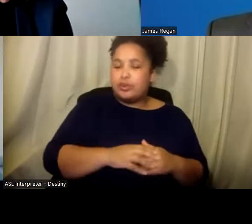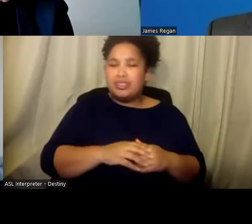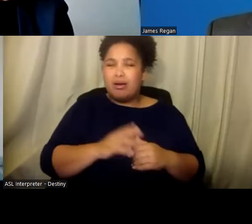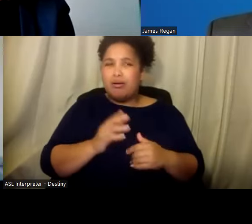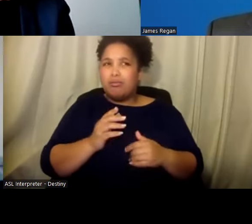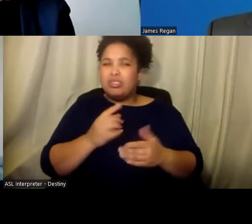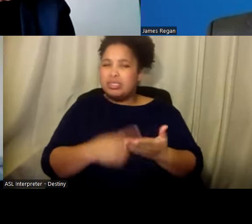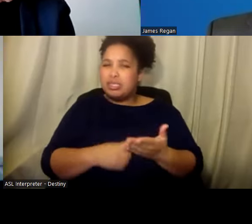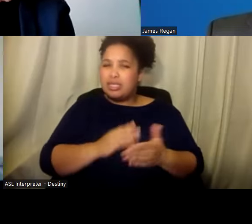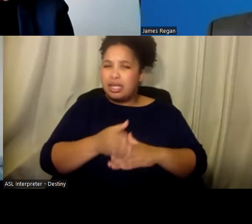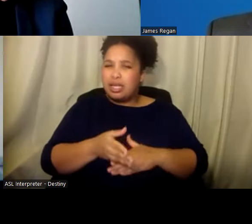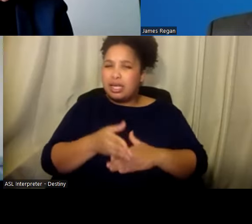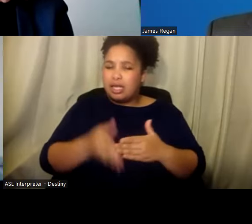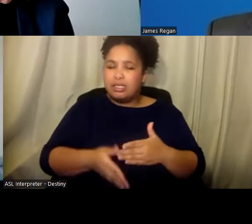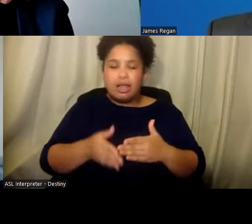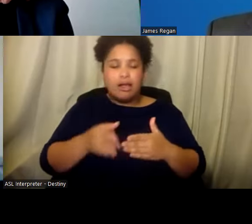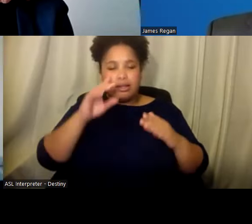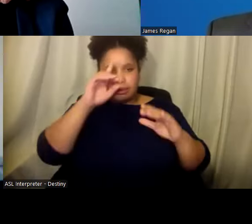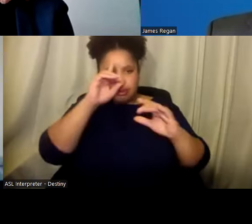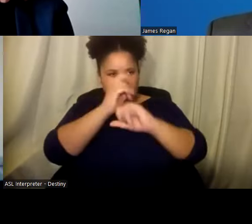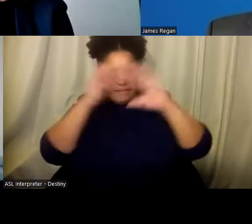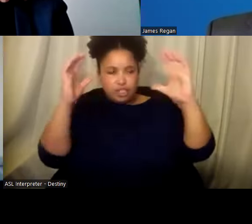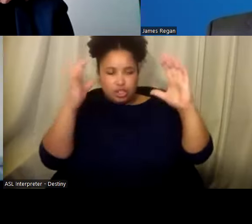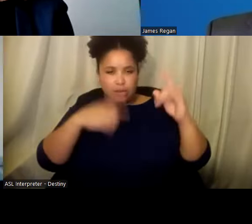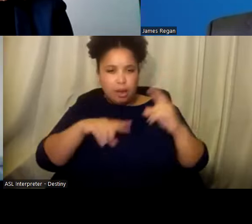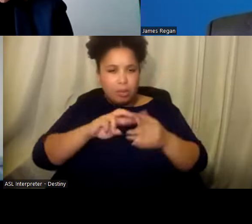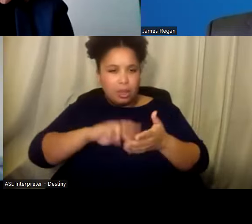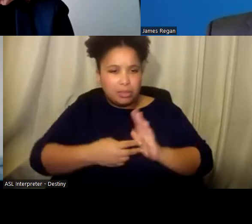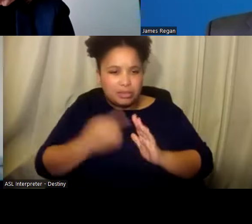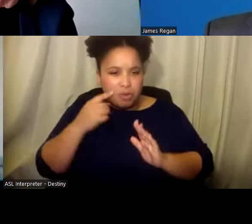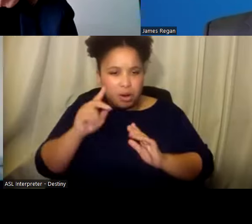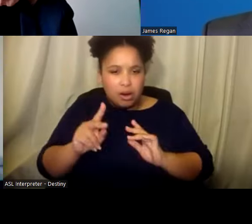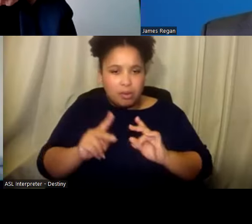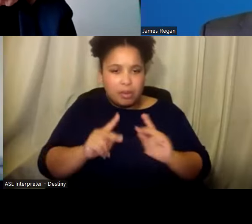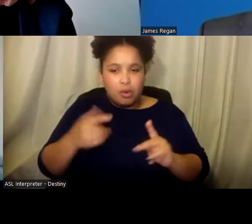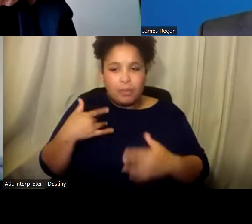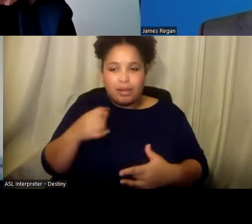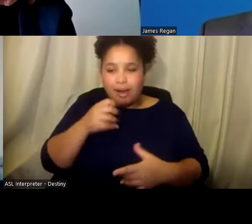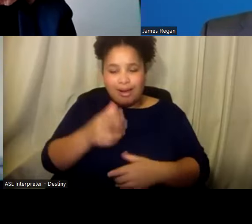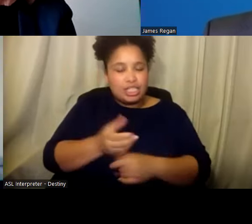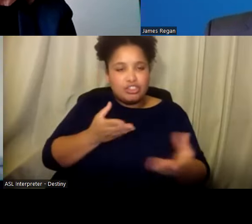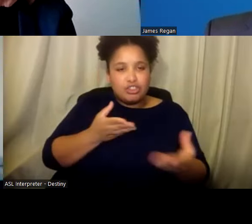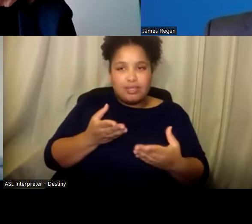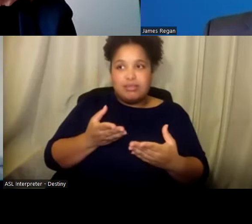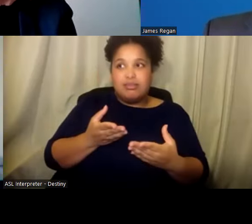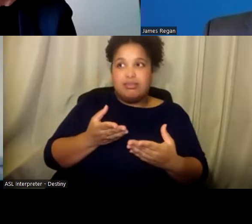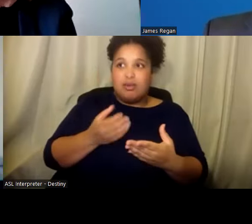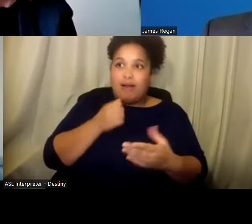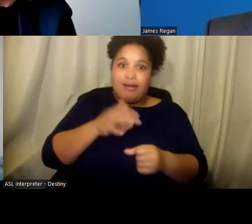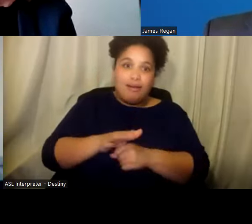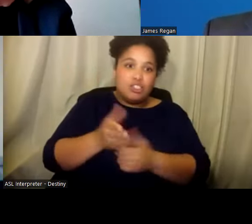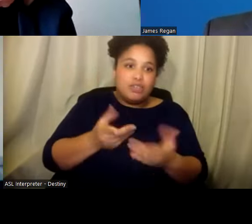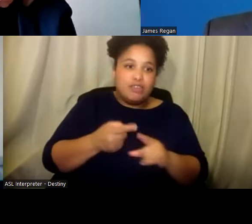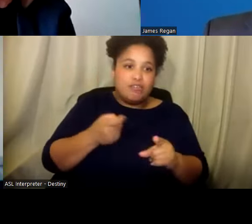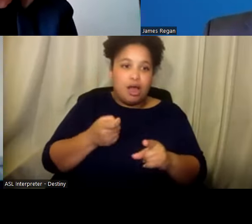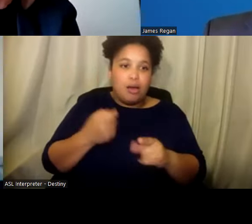this could look like to support people who are, you know, often underserved by traditional healthcare systems. So, Catherine,